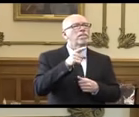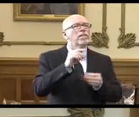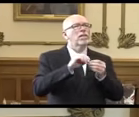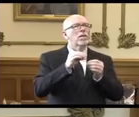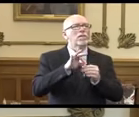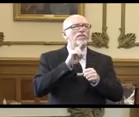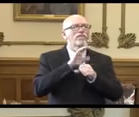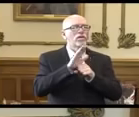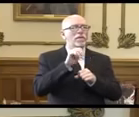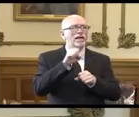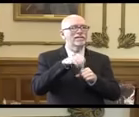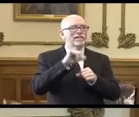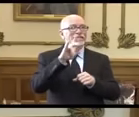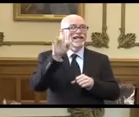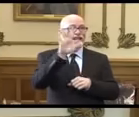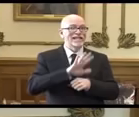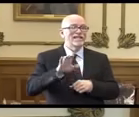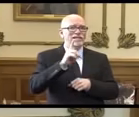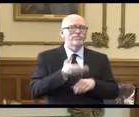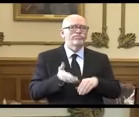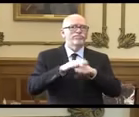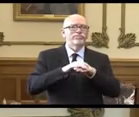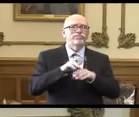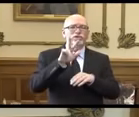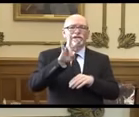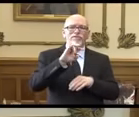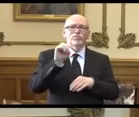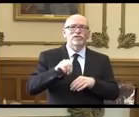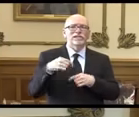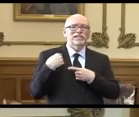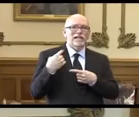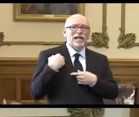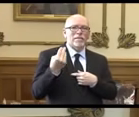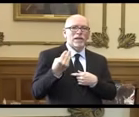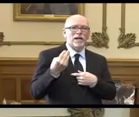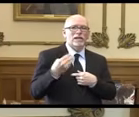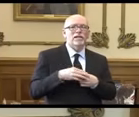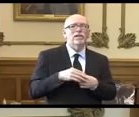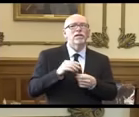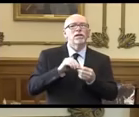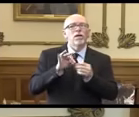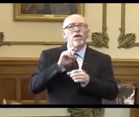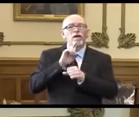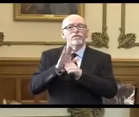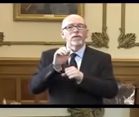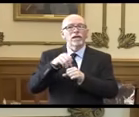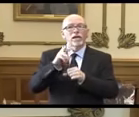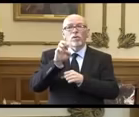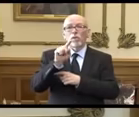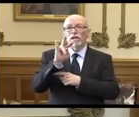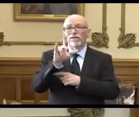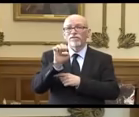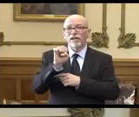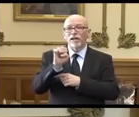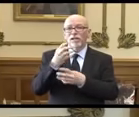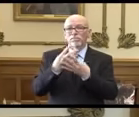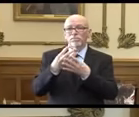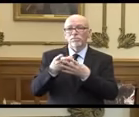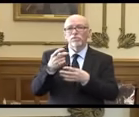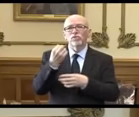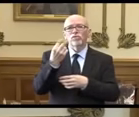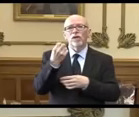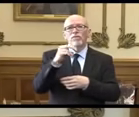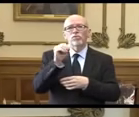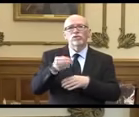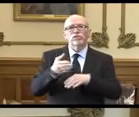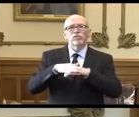confirmed cases across the state of Indiana has grown 37% since last Monday. The number of confirmed cases in Westville Correctional Facility has grown 12%